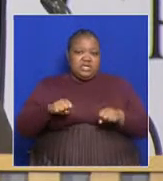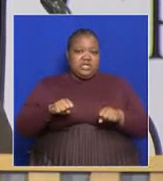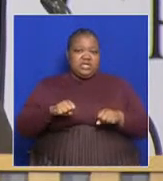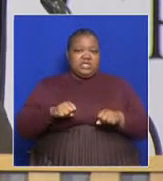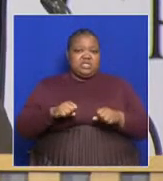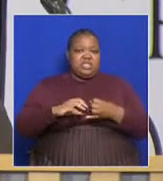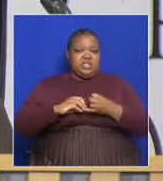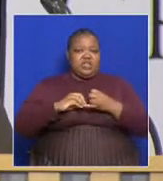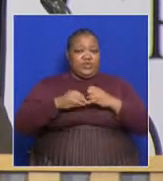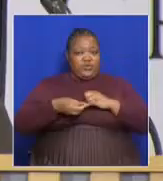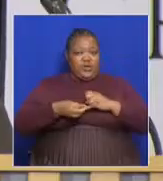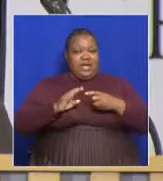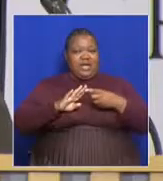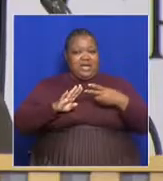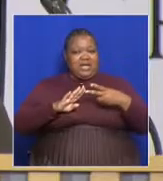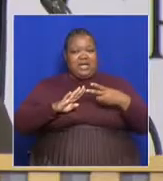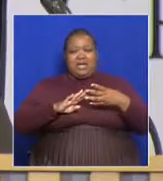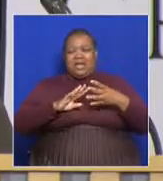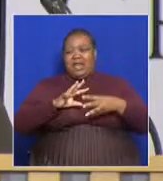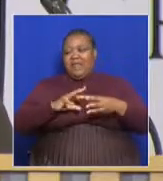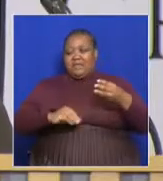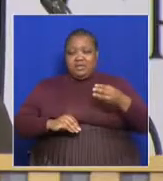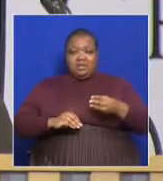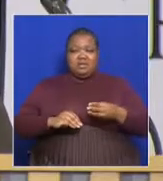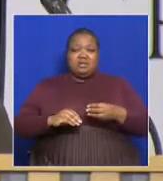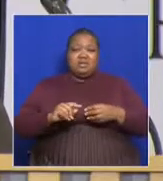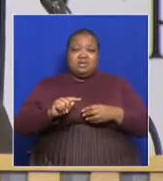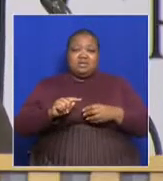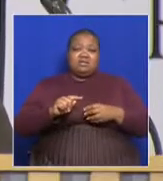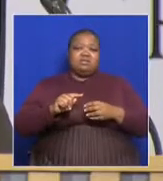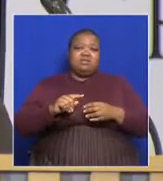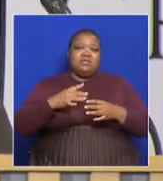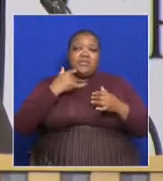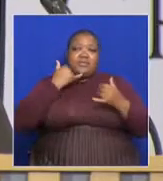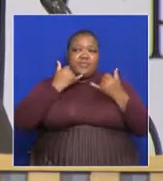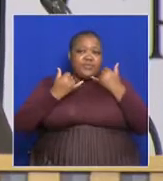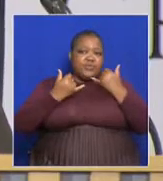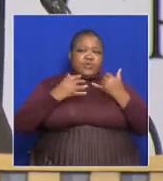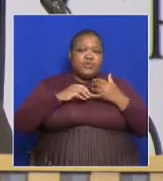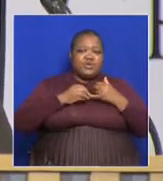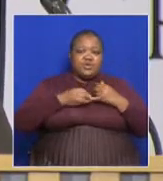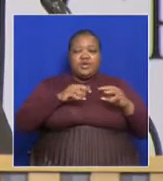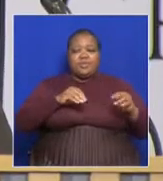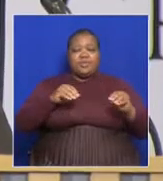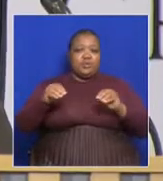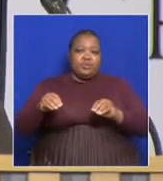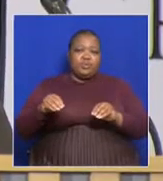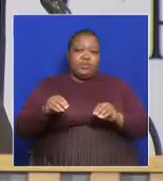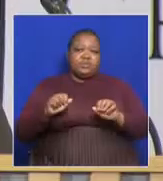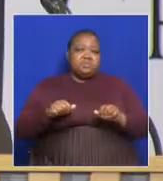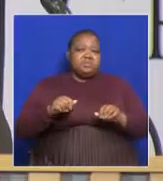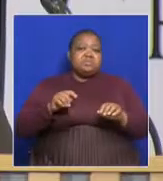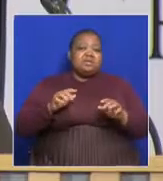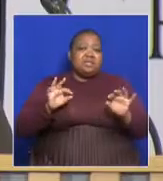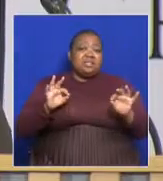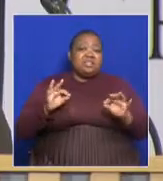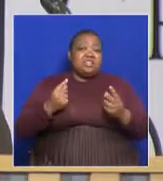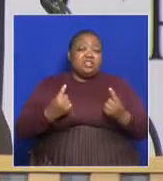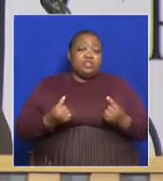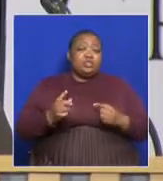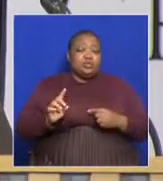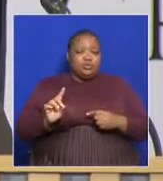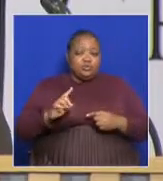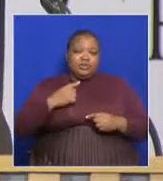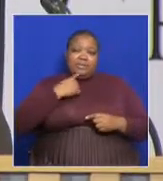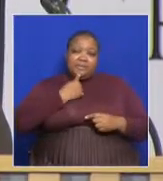to phone, do whatever I could to try and move it from there. I can't tell you exactly what I would have done, but obviously if I knew that